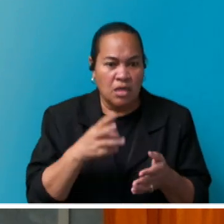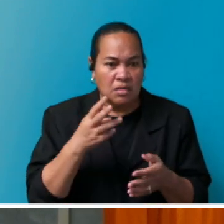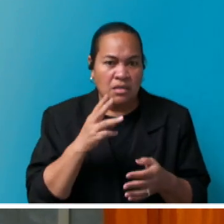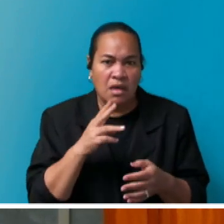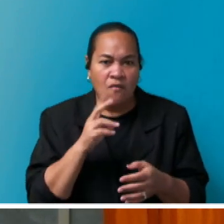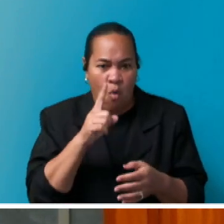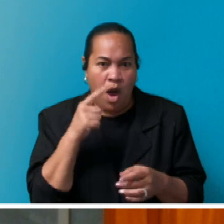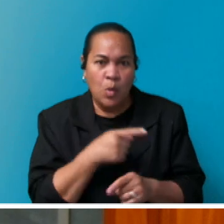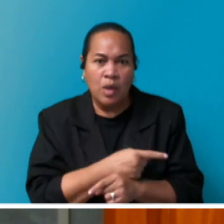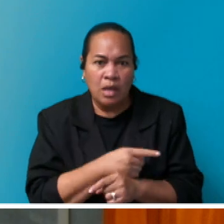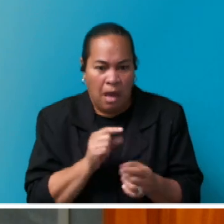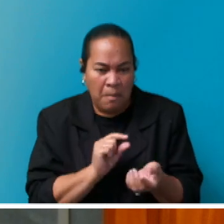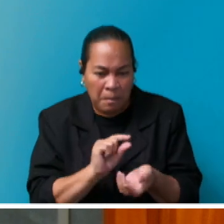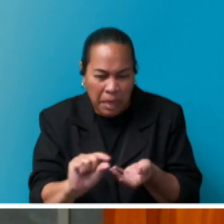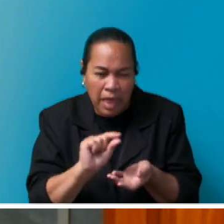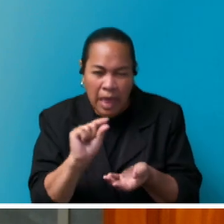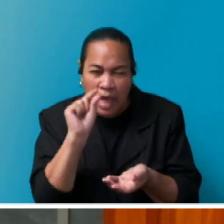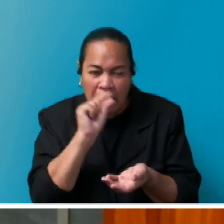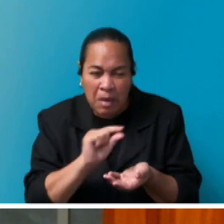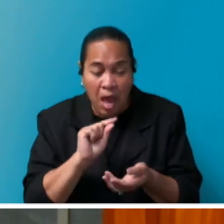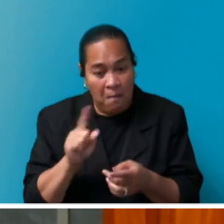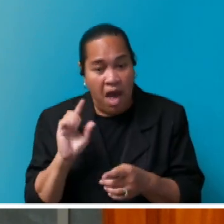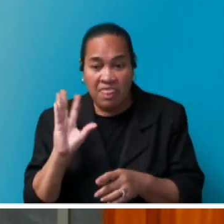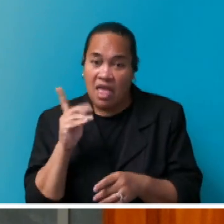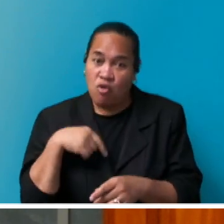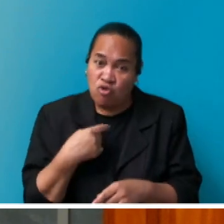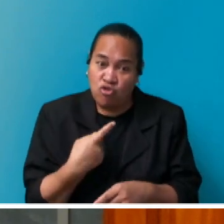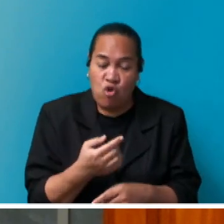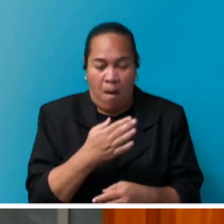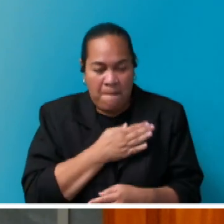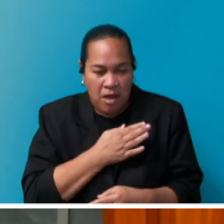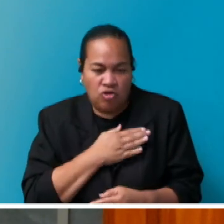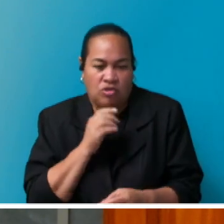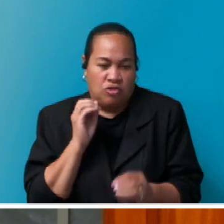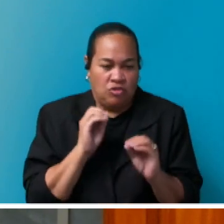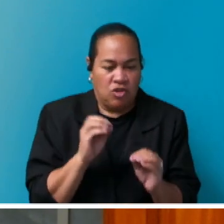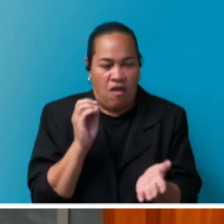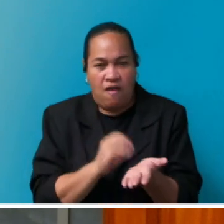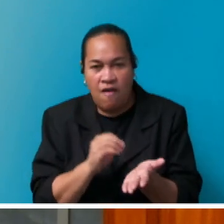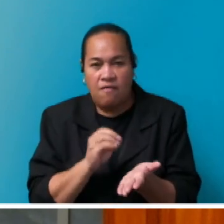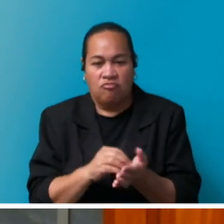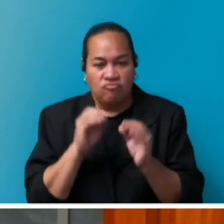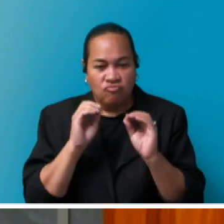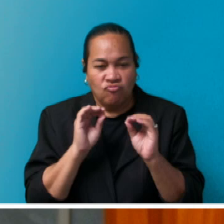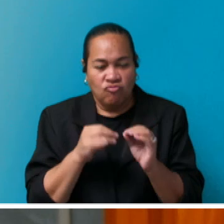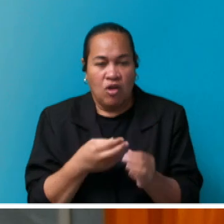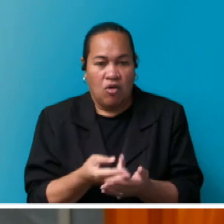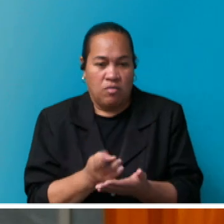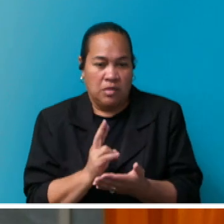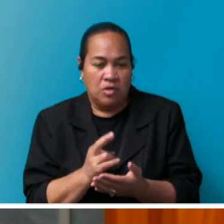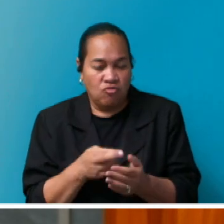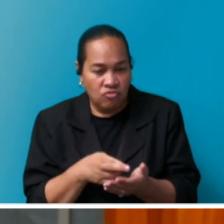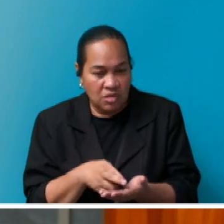Despite this, they continue to serve with passion, commitment, and resilience. And many of the